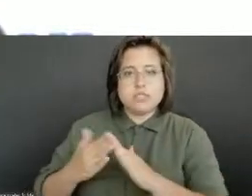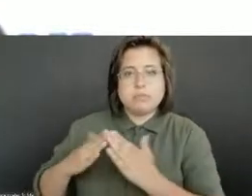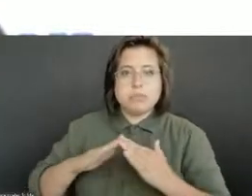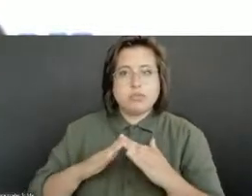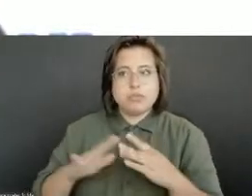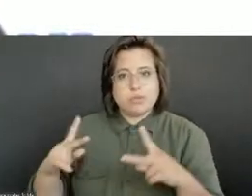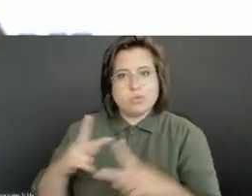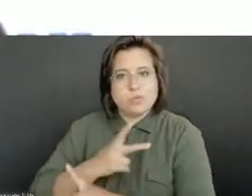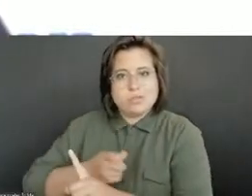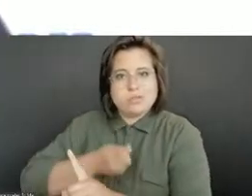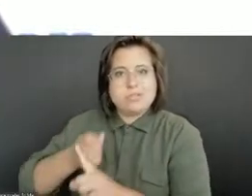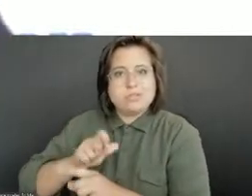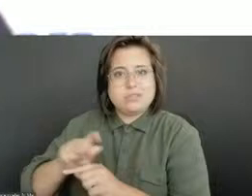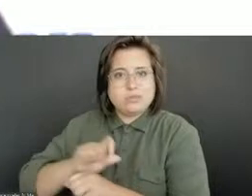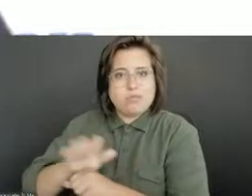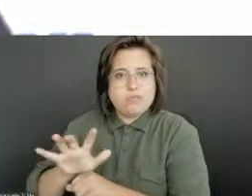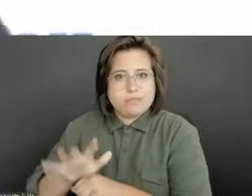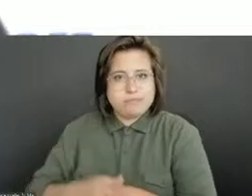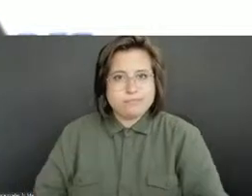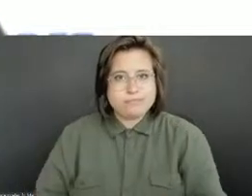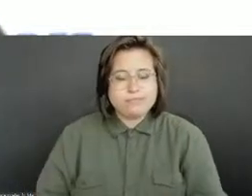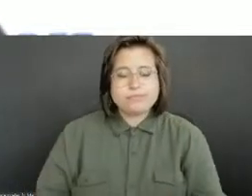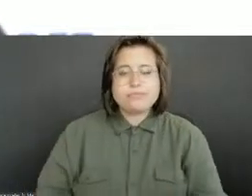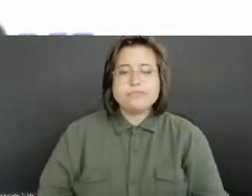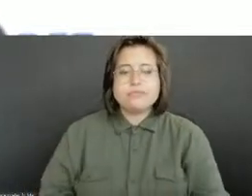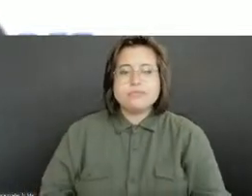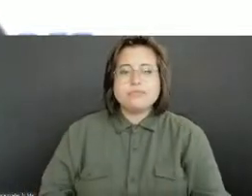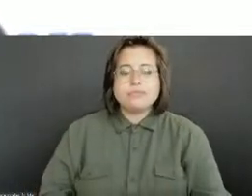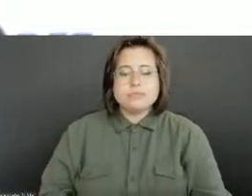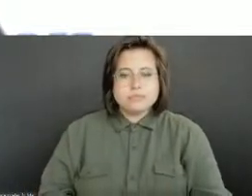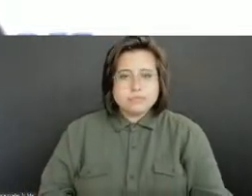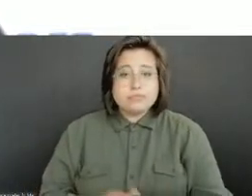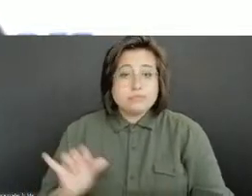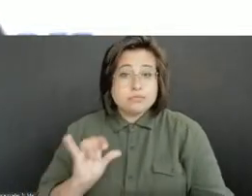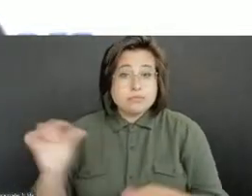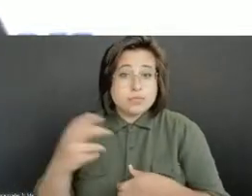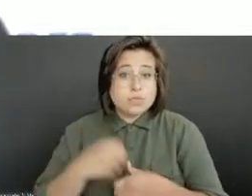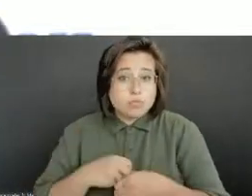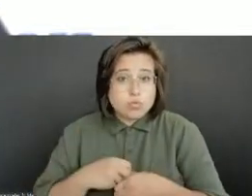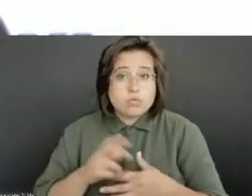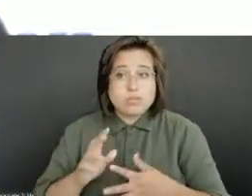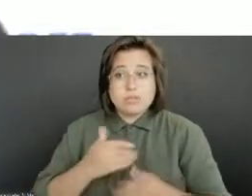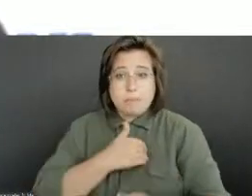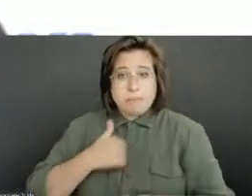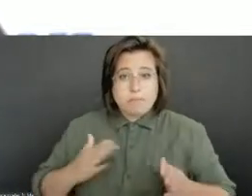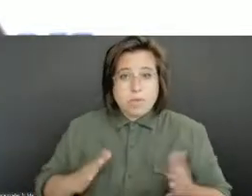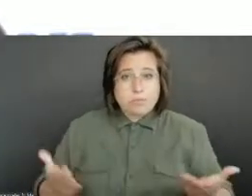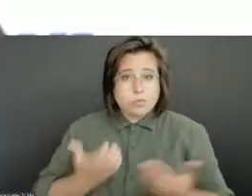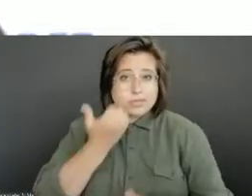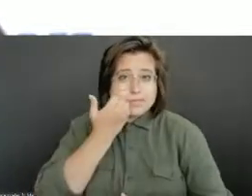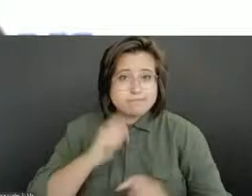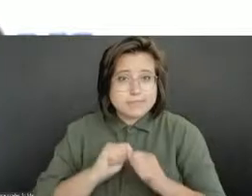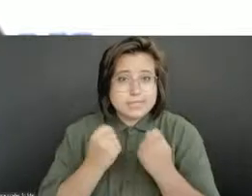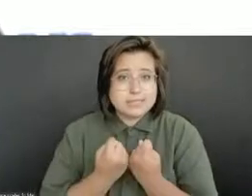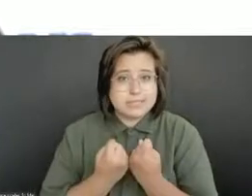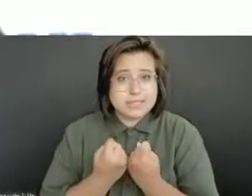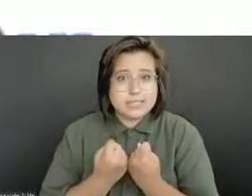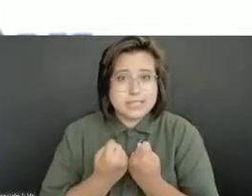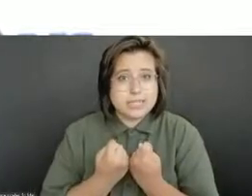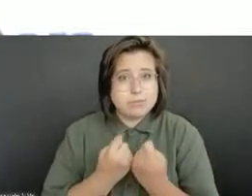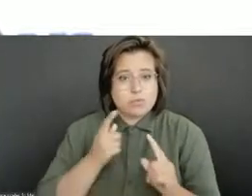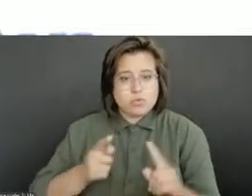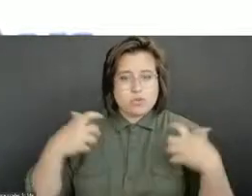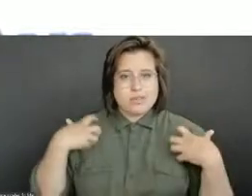by COVID, as well as the inclusion of members of the dental team in coordinated recovery efforts